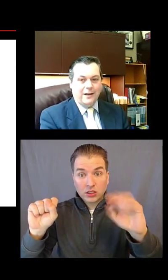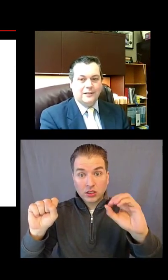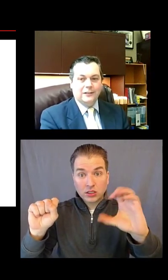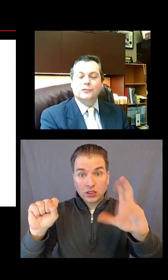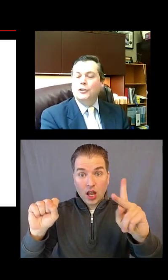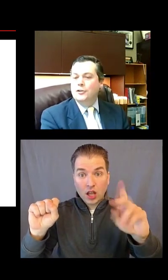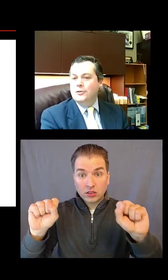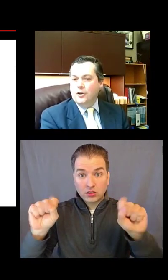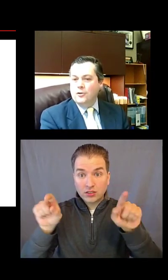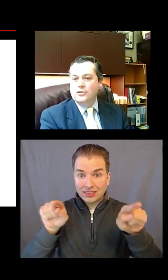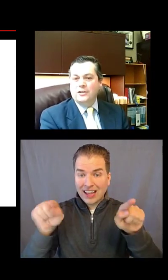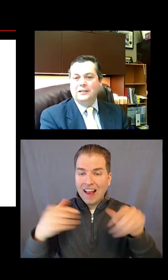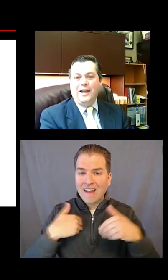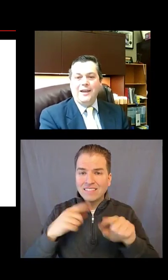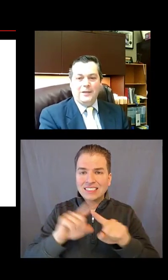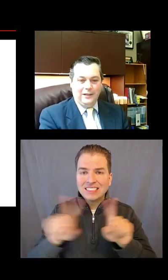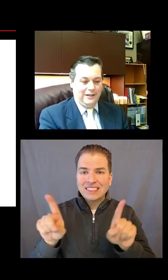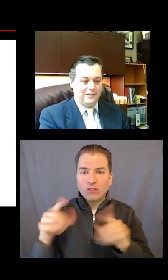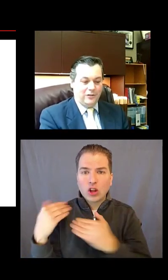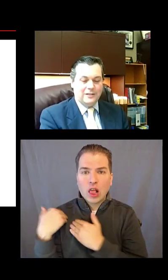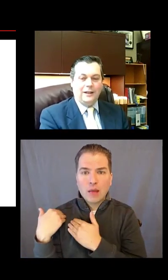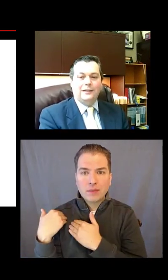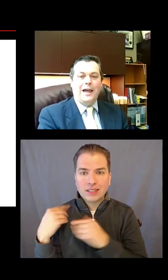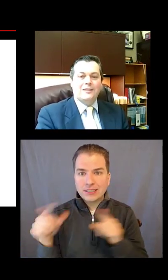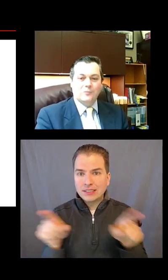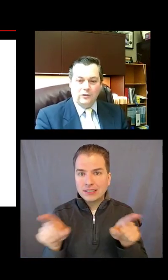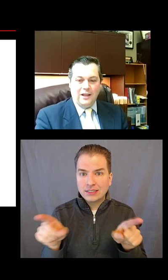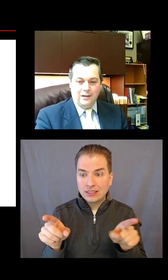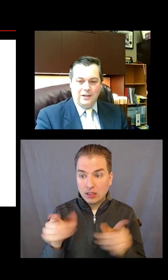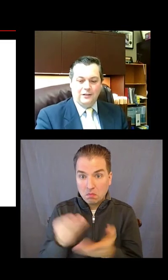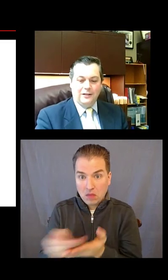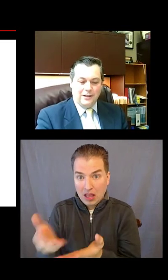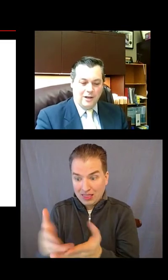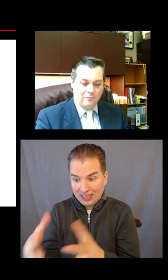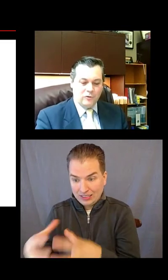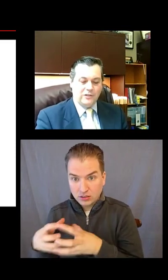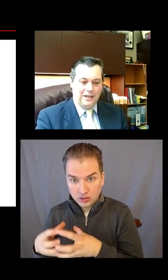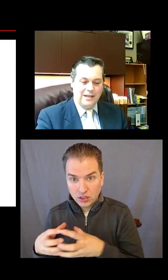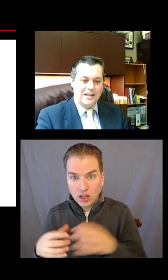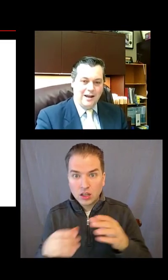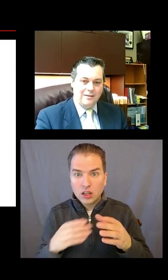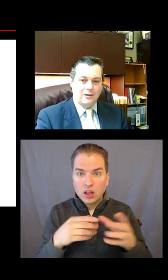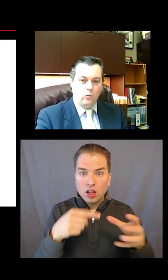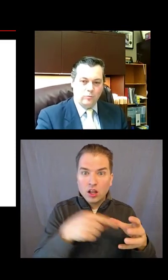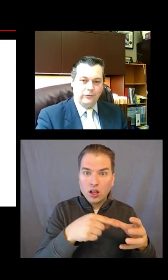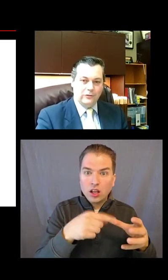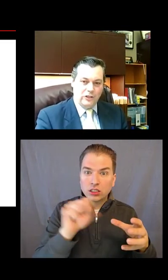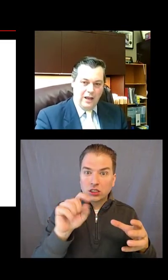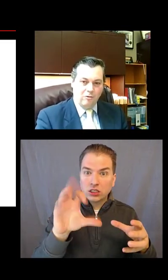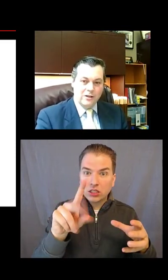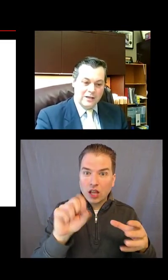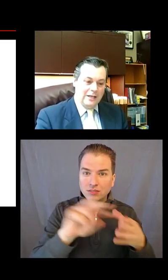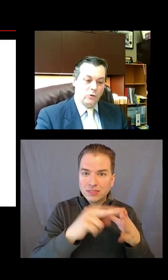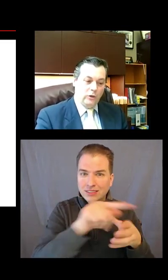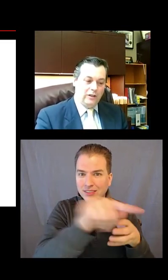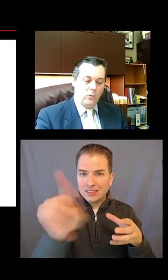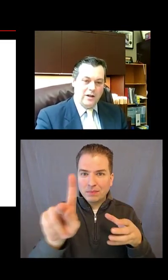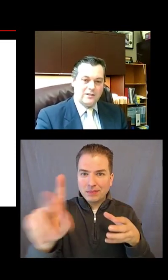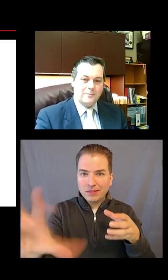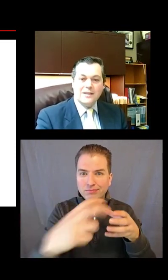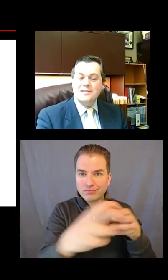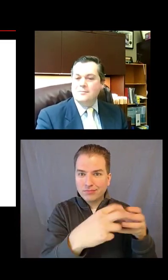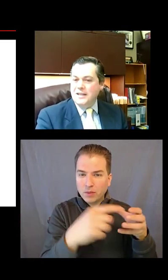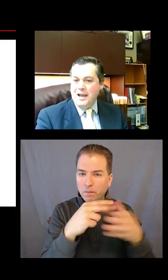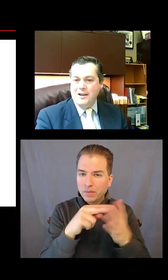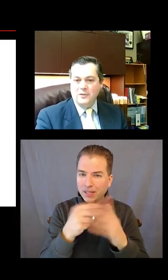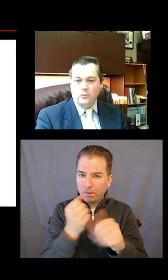and a stock deal too goes to the liabilities. There is a lot more liability that comes with taking on the corporate shell. And you really want